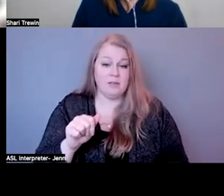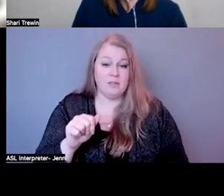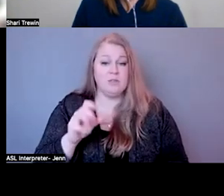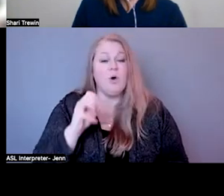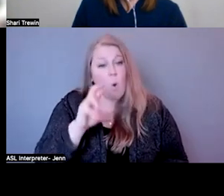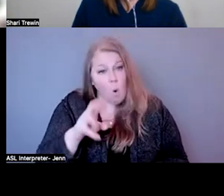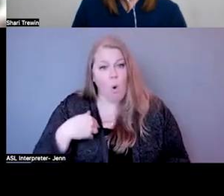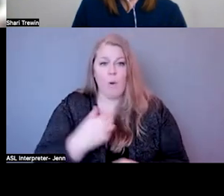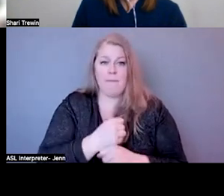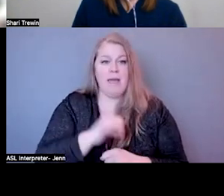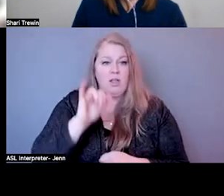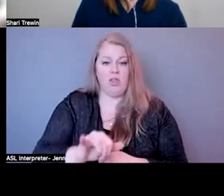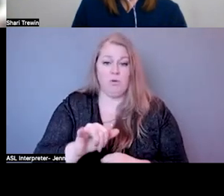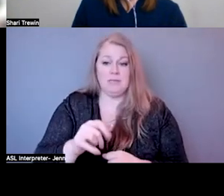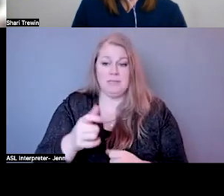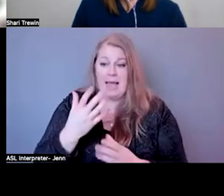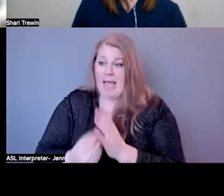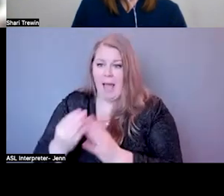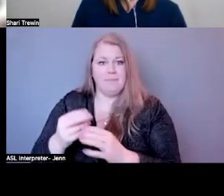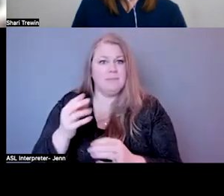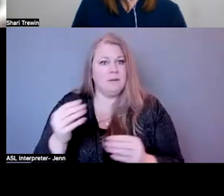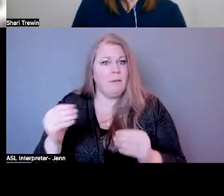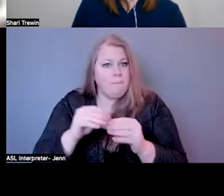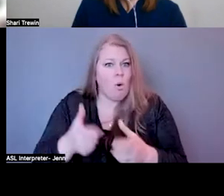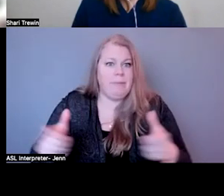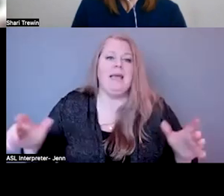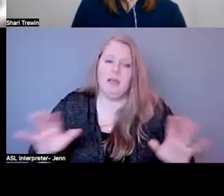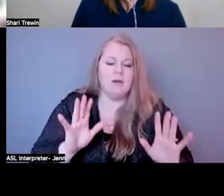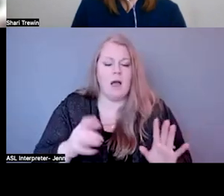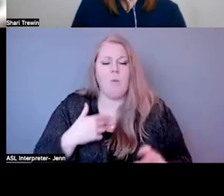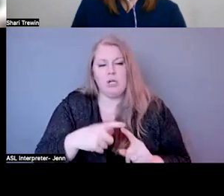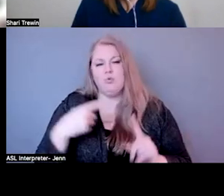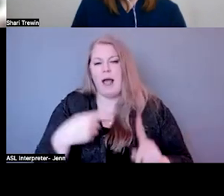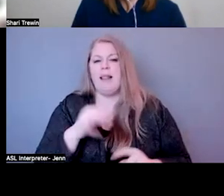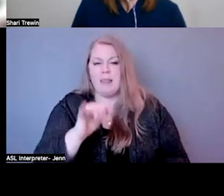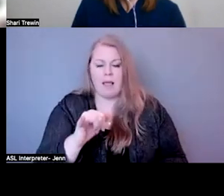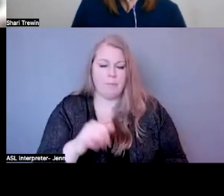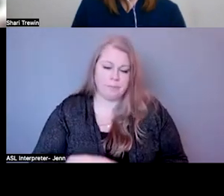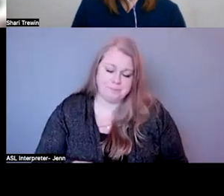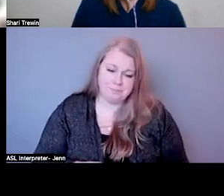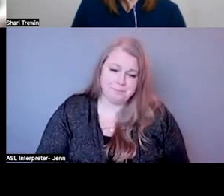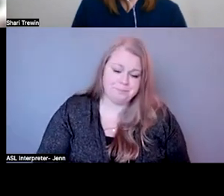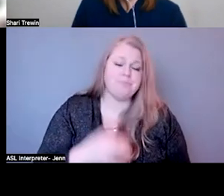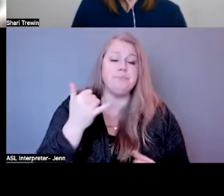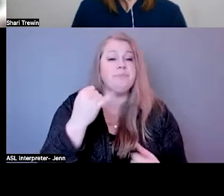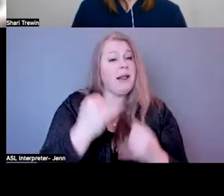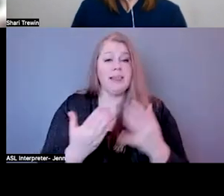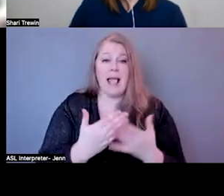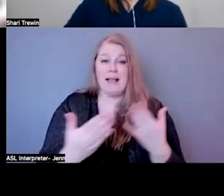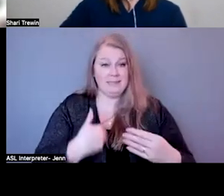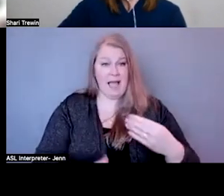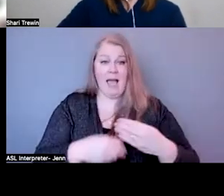those disparities even larger. So just wanted to highlight that point. And then the last thing I just sort of add is